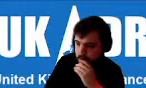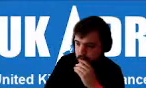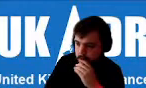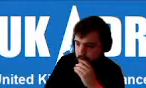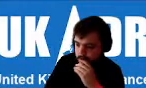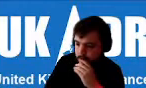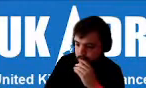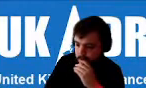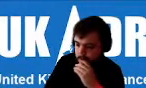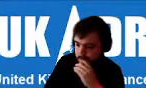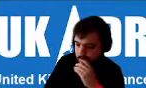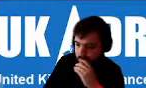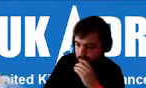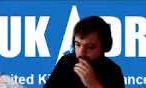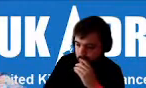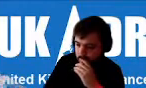lacking.